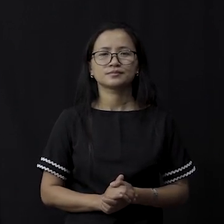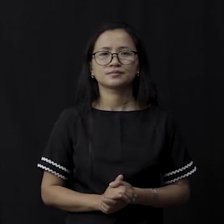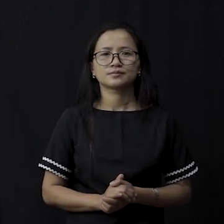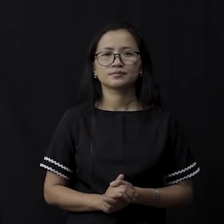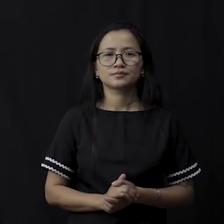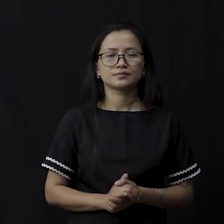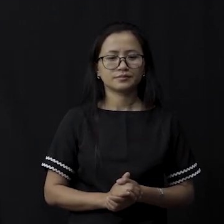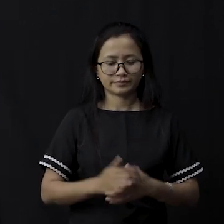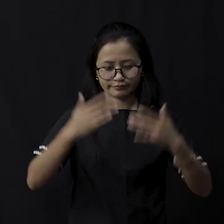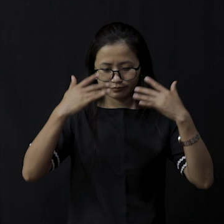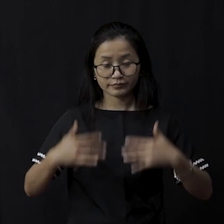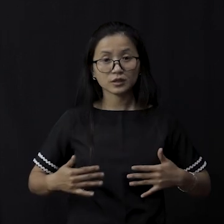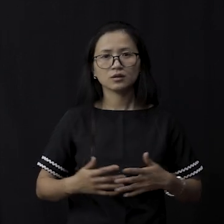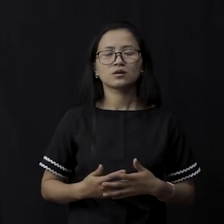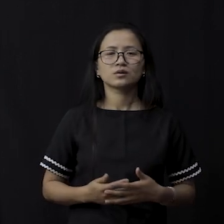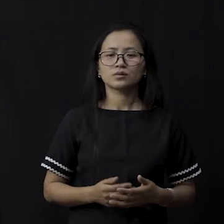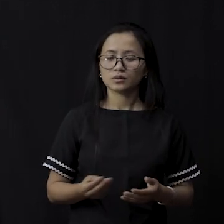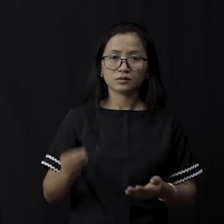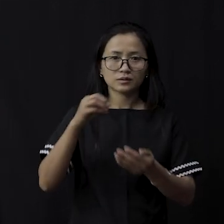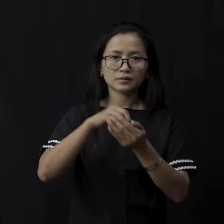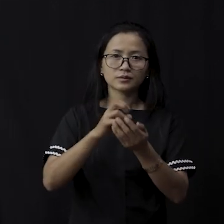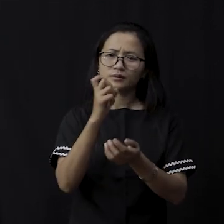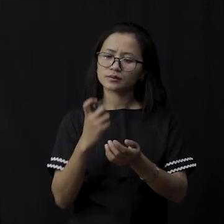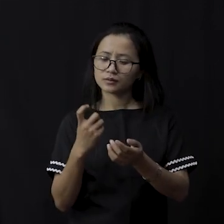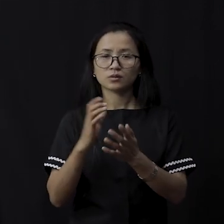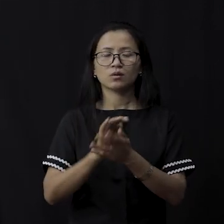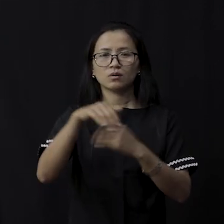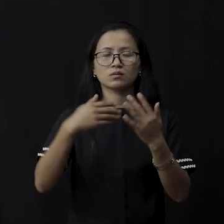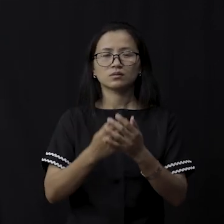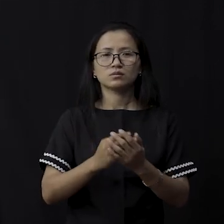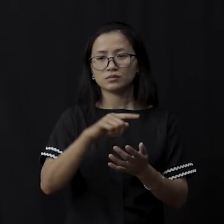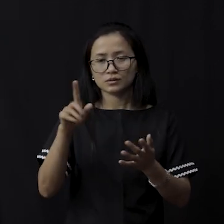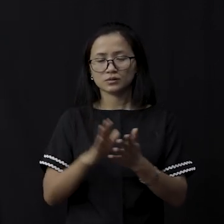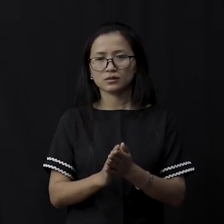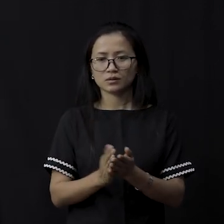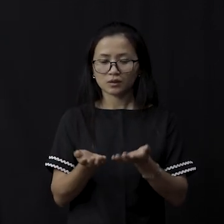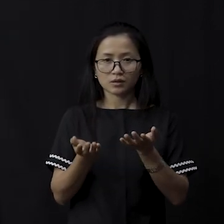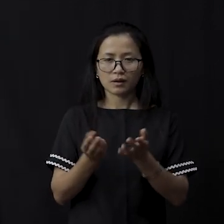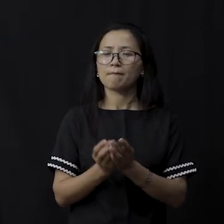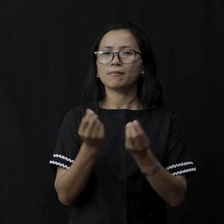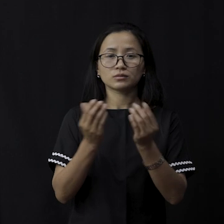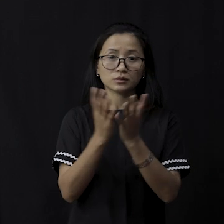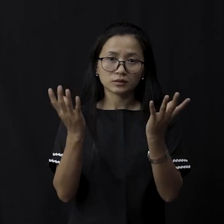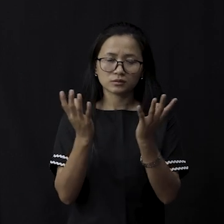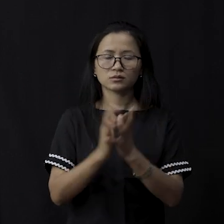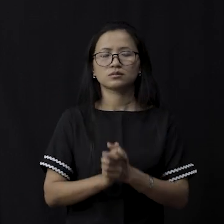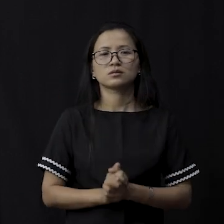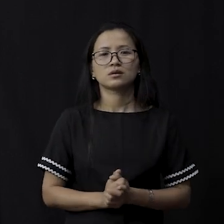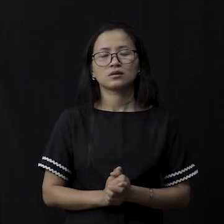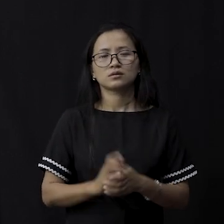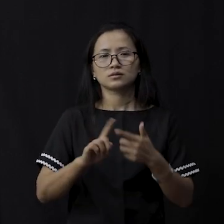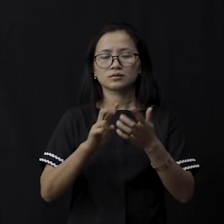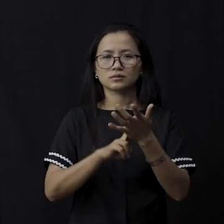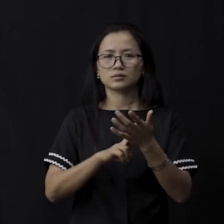Here, a diet which contains all the nutrients in the right amount is called balanced diet. Okay, energy-giving